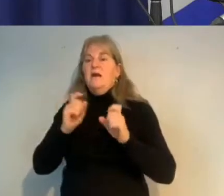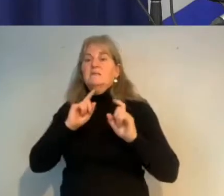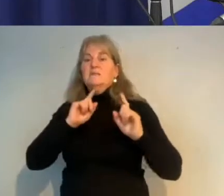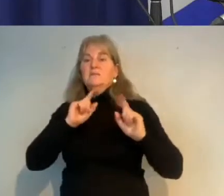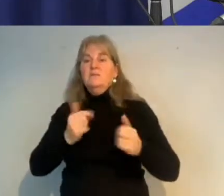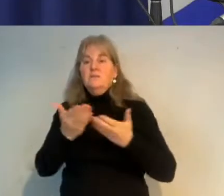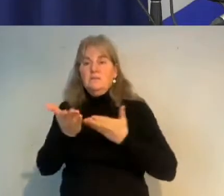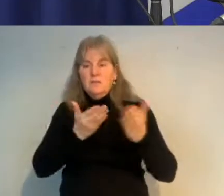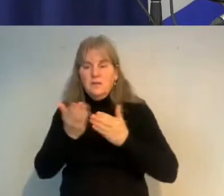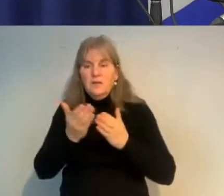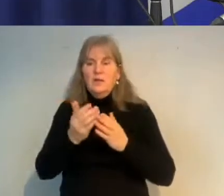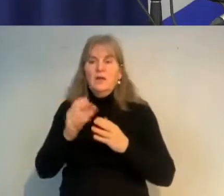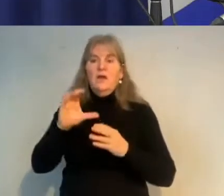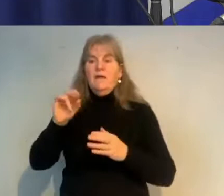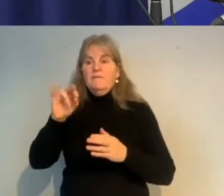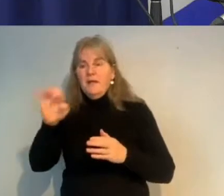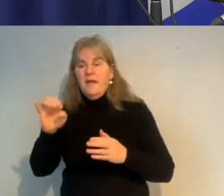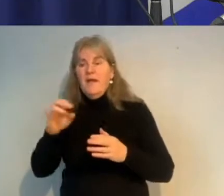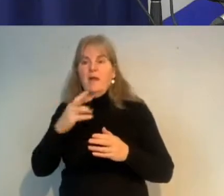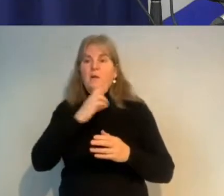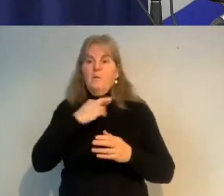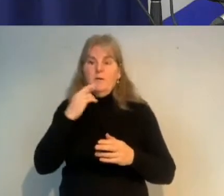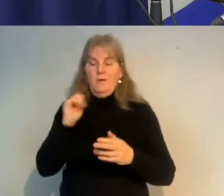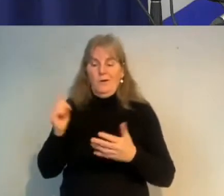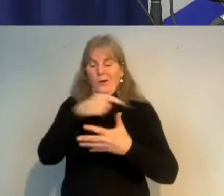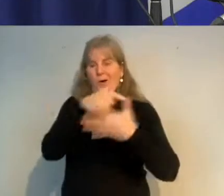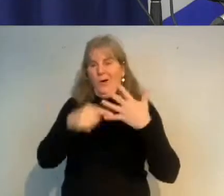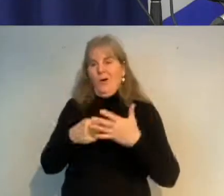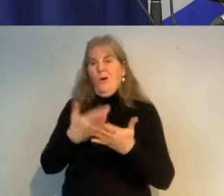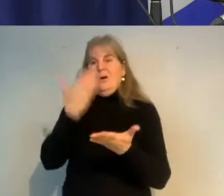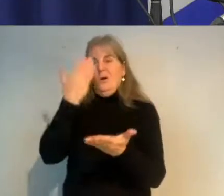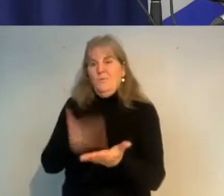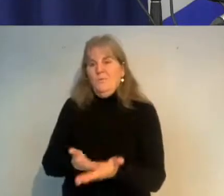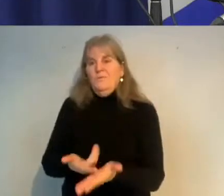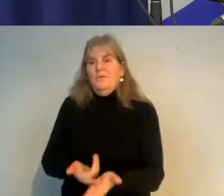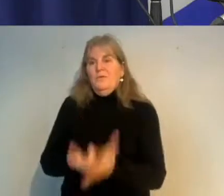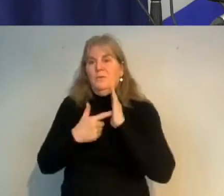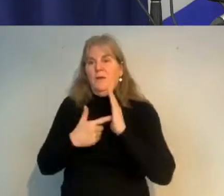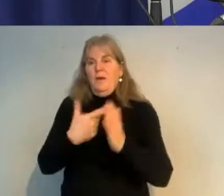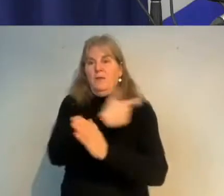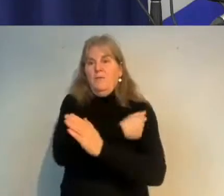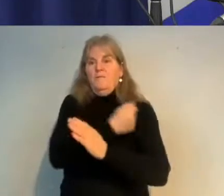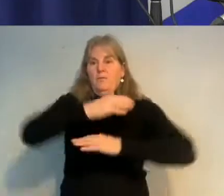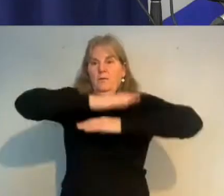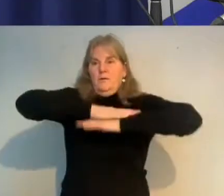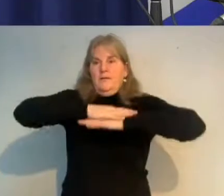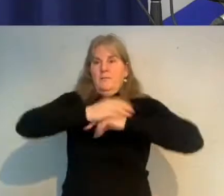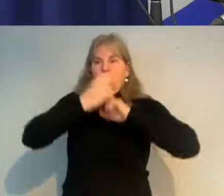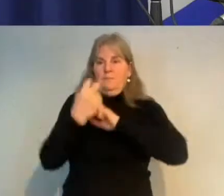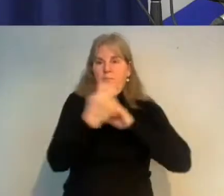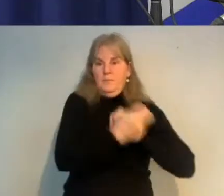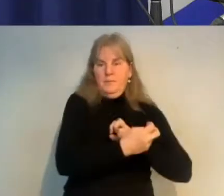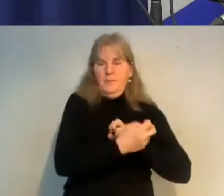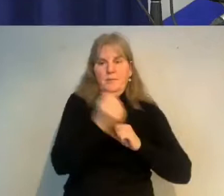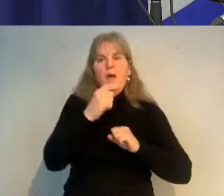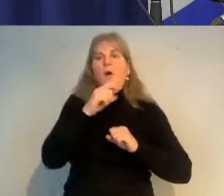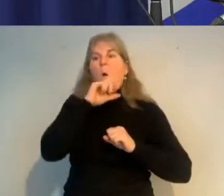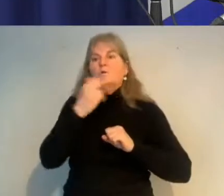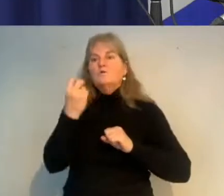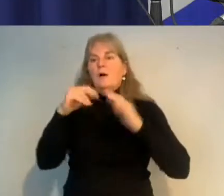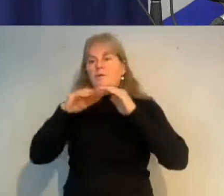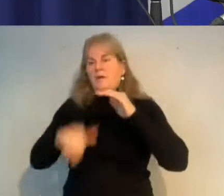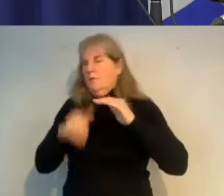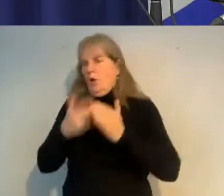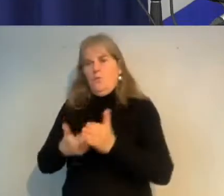of these establishments, proof of vaccination is required for table service, except for children under 12 years and